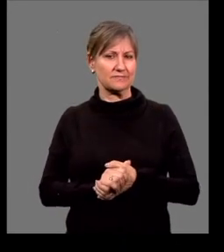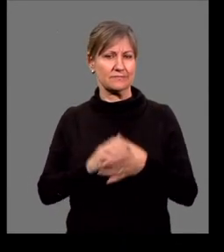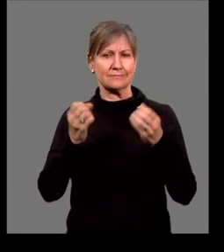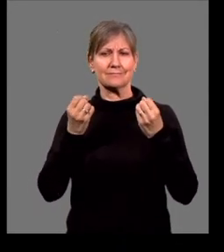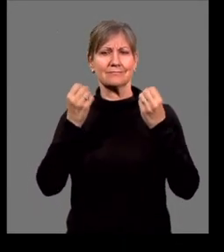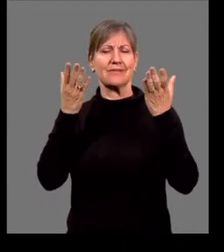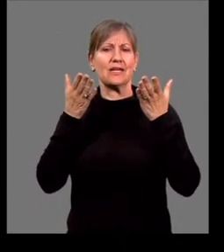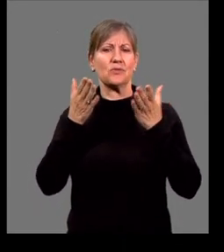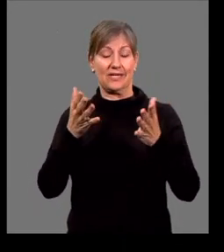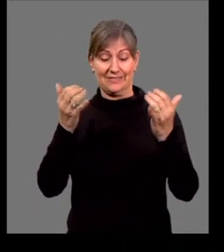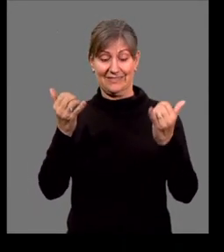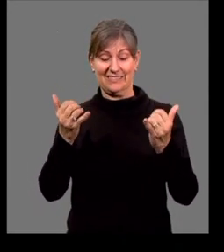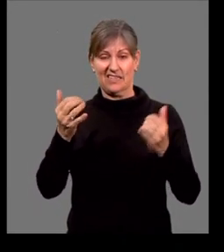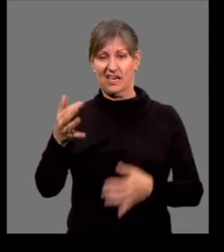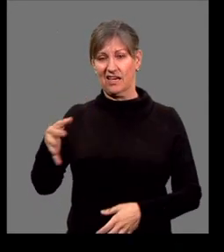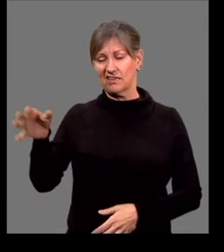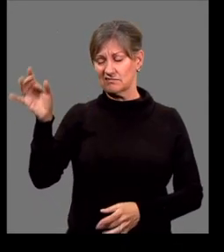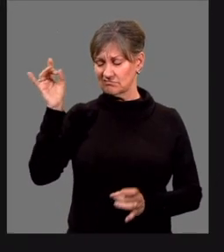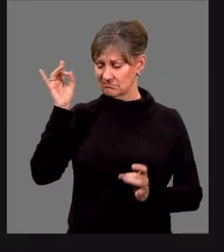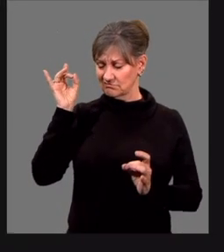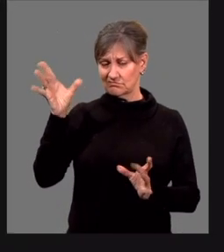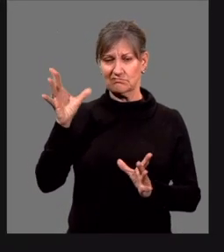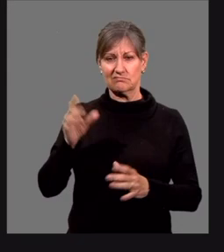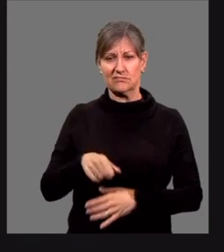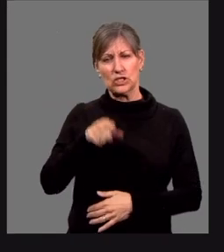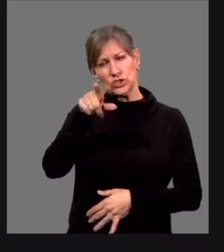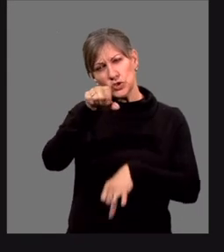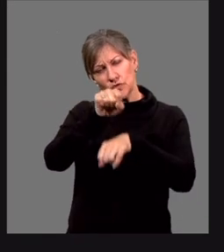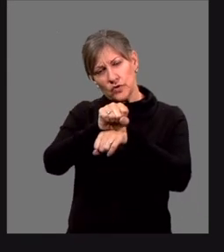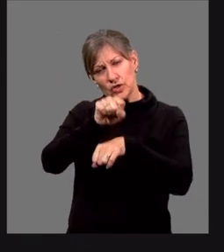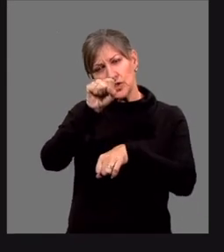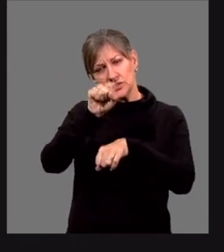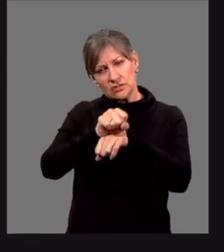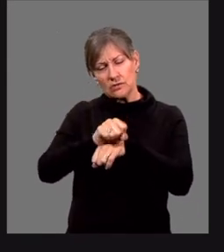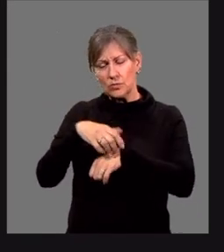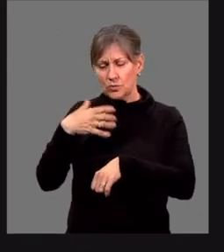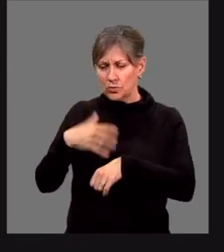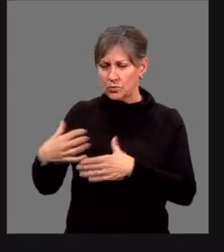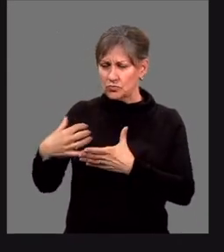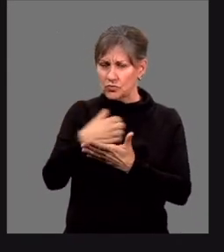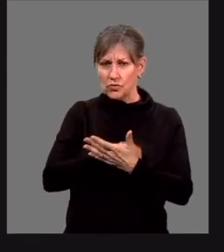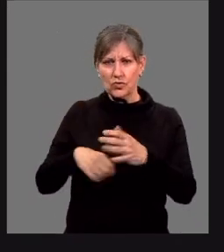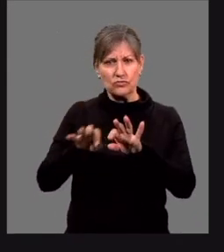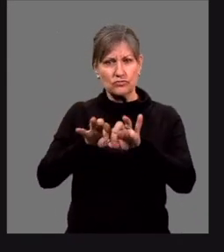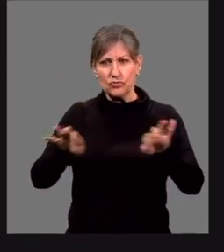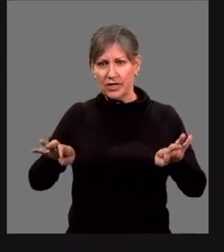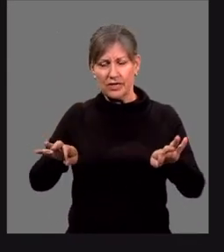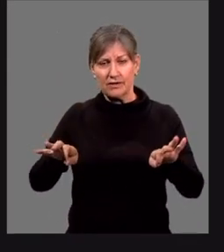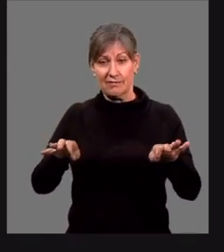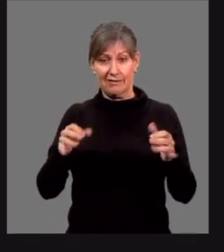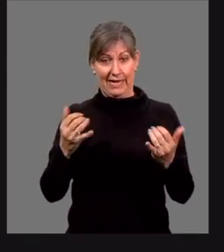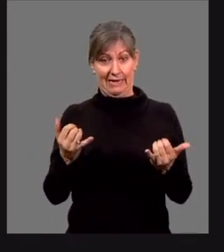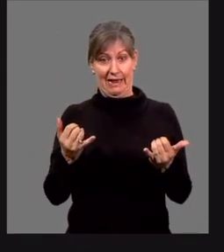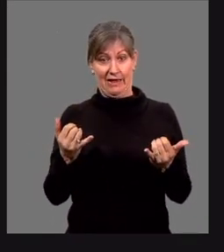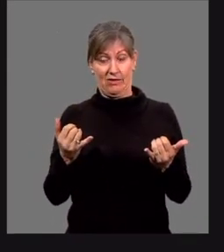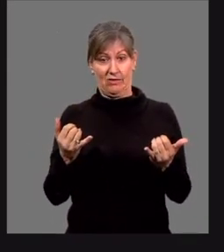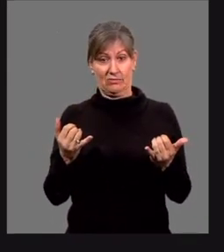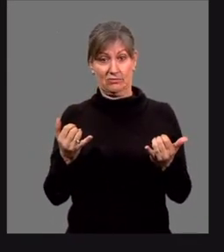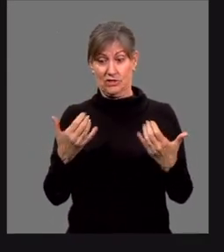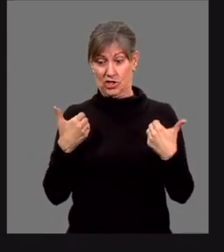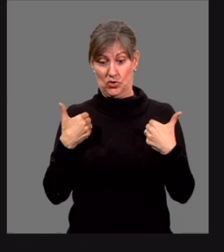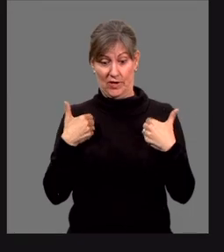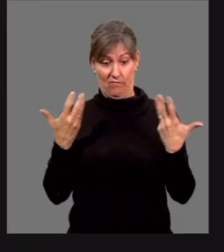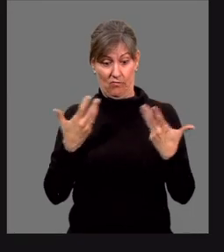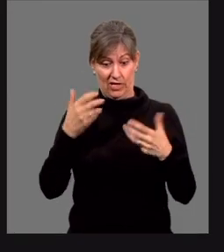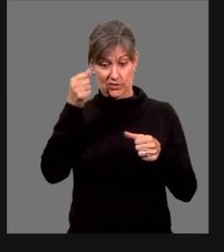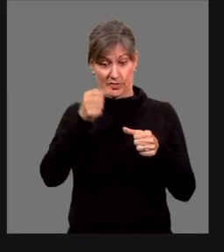many ways, today stinks. You've worked so hard to earn your degree. And now, all you have